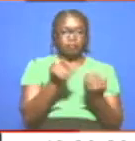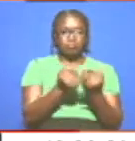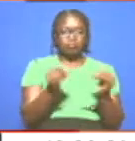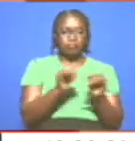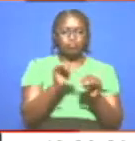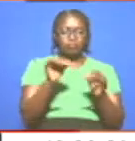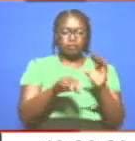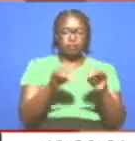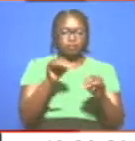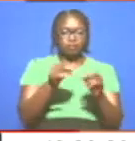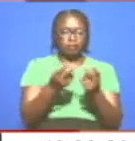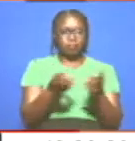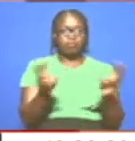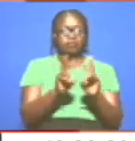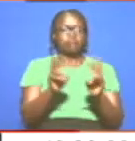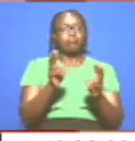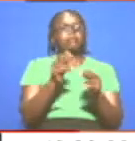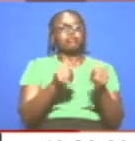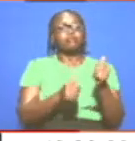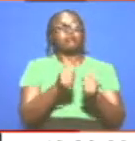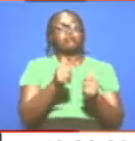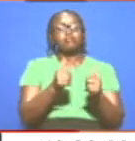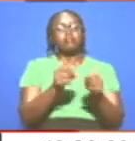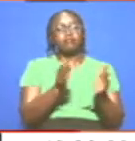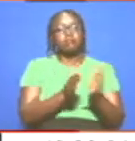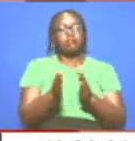ensure that your board is fully constituted?